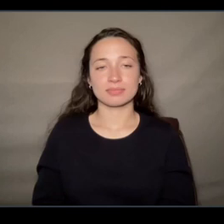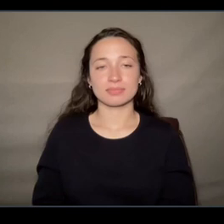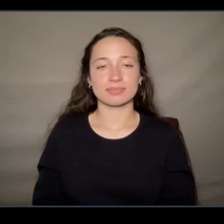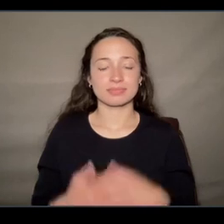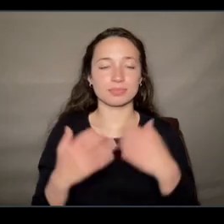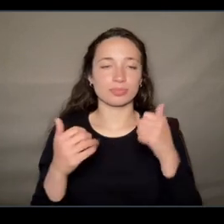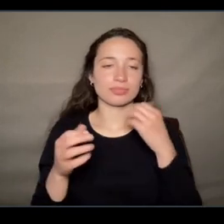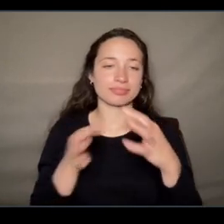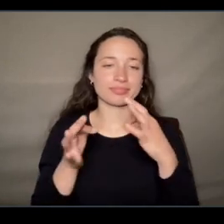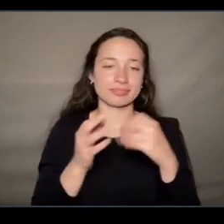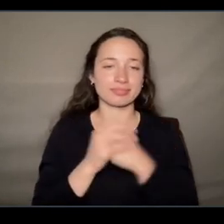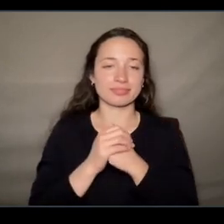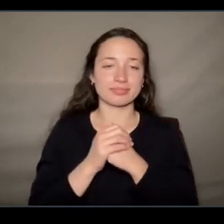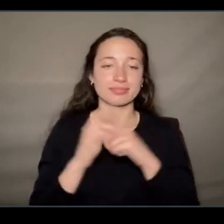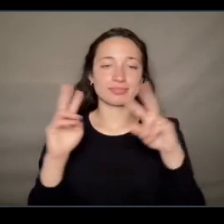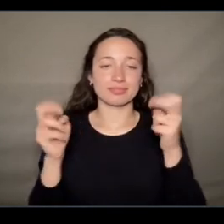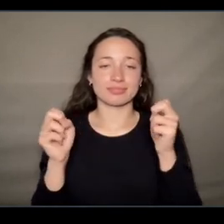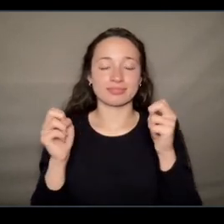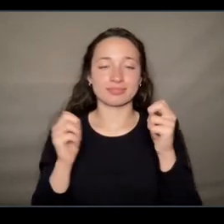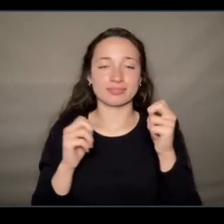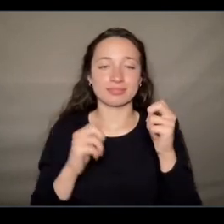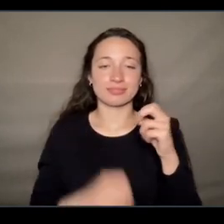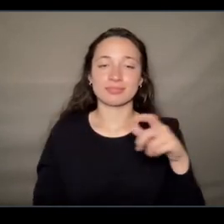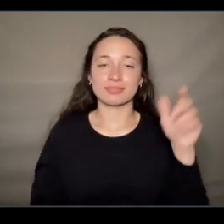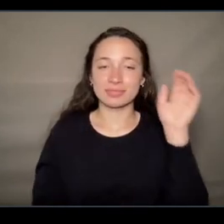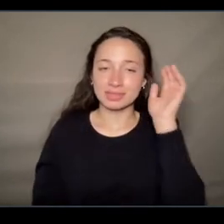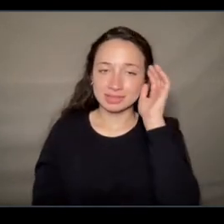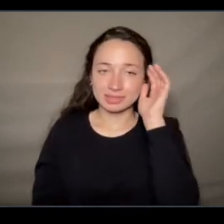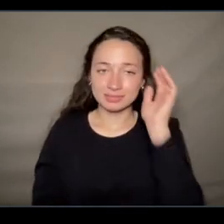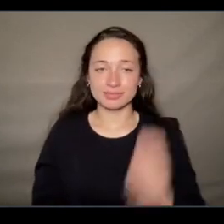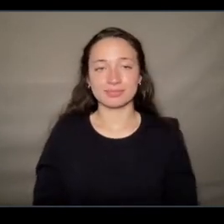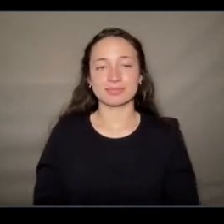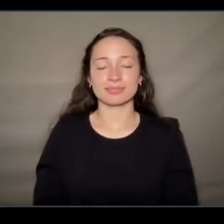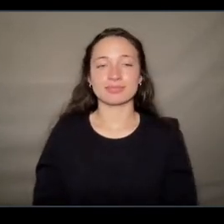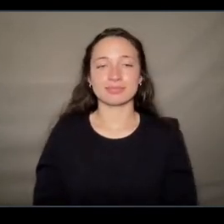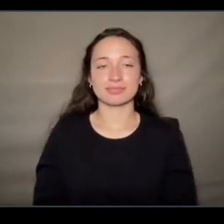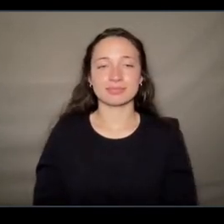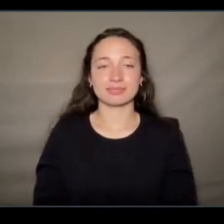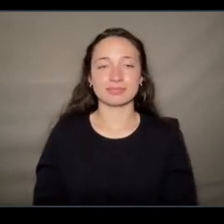I won't give any explanation. This one is called Listening.